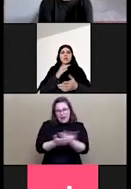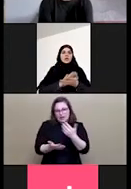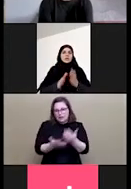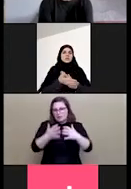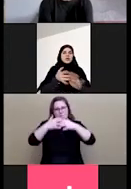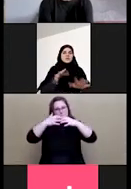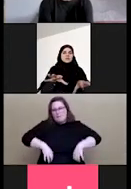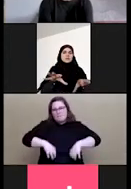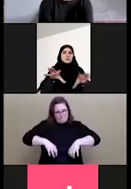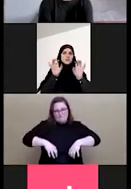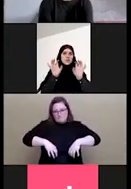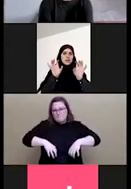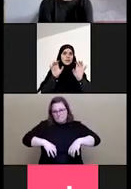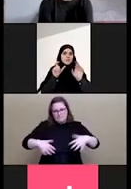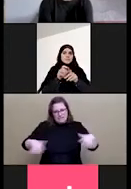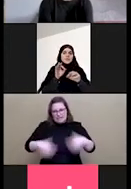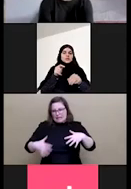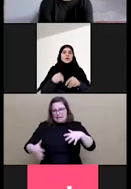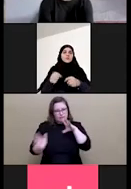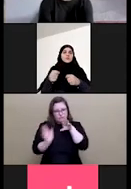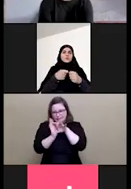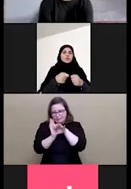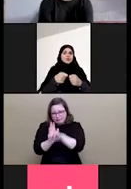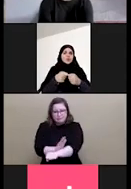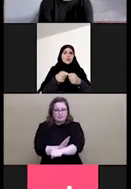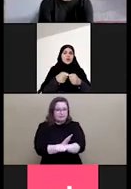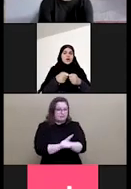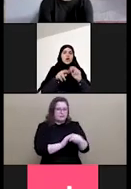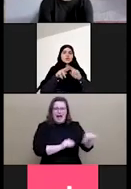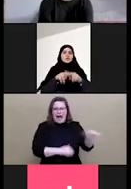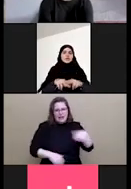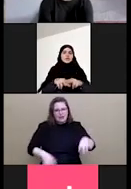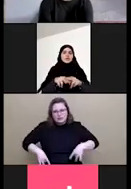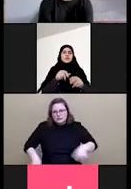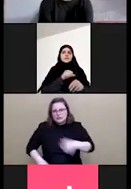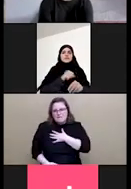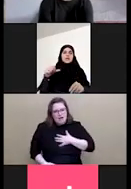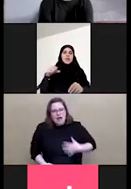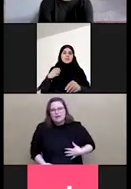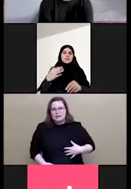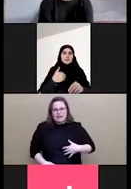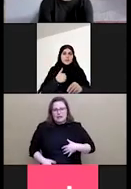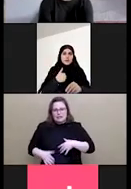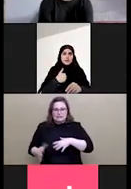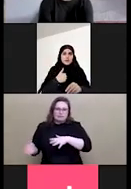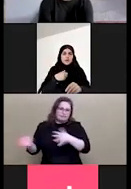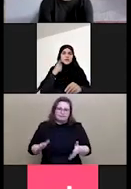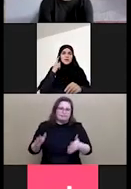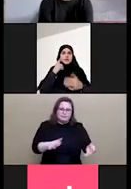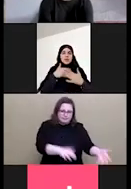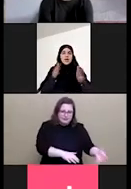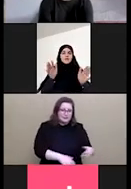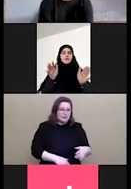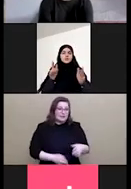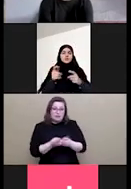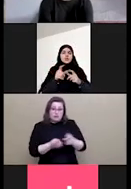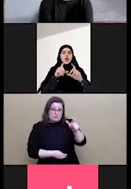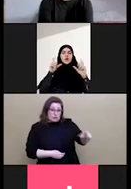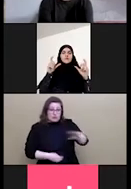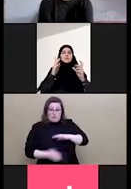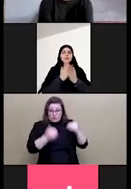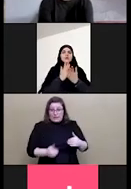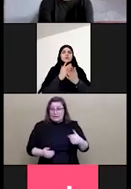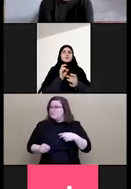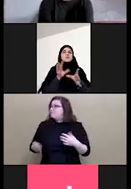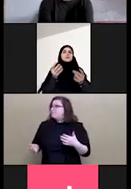war. The public institutions were poor, everything was destroyed, and they figured that no one will take care of them. So what they did is they